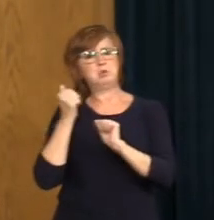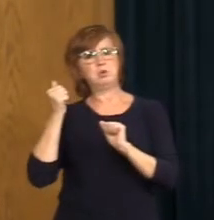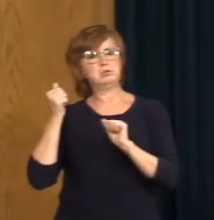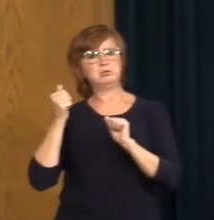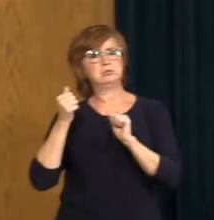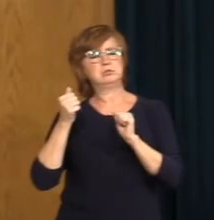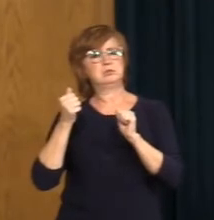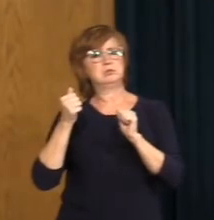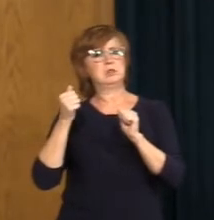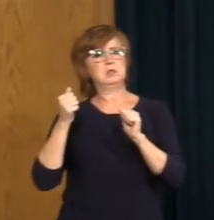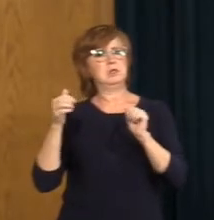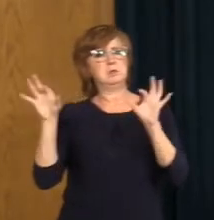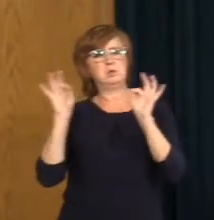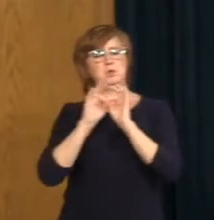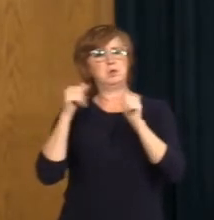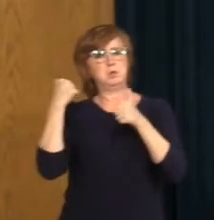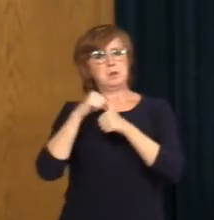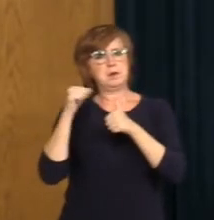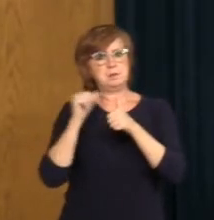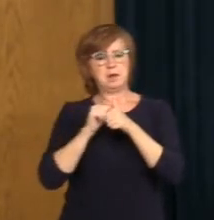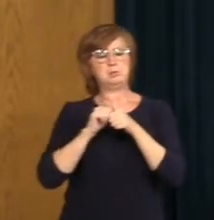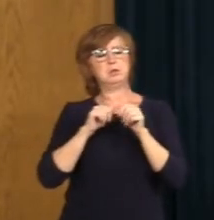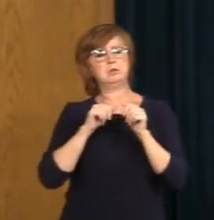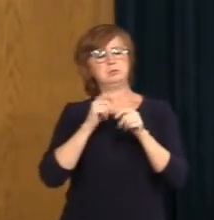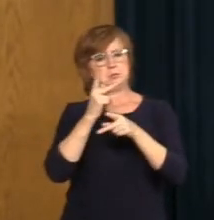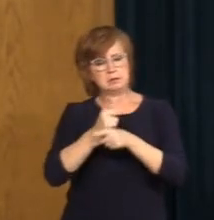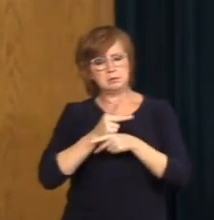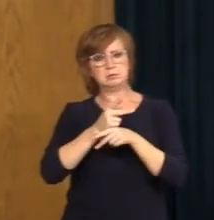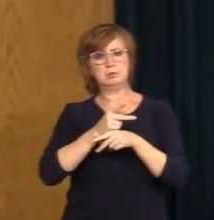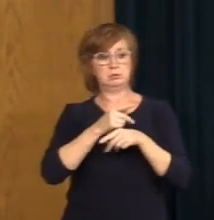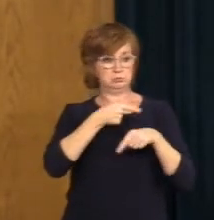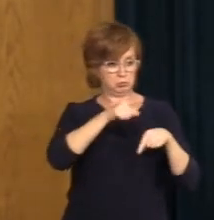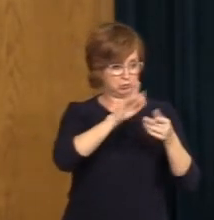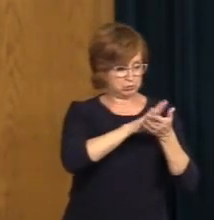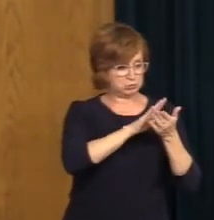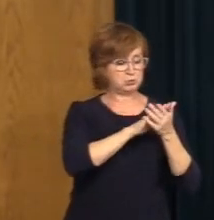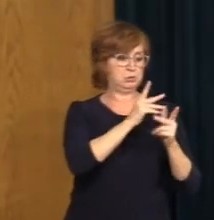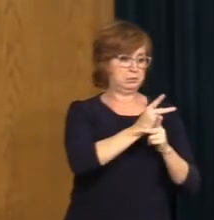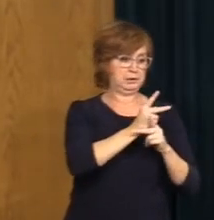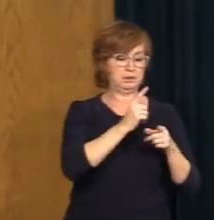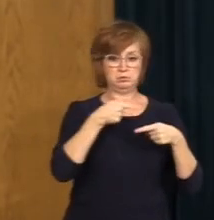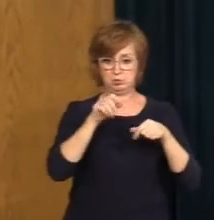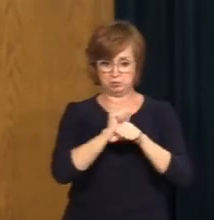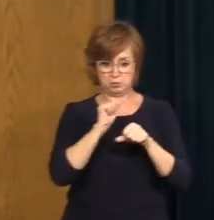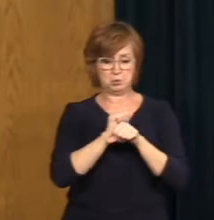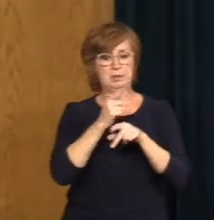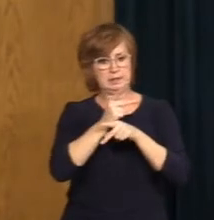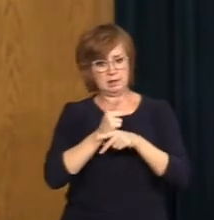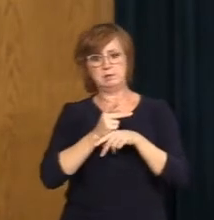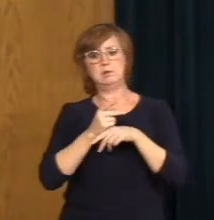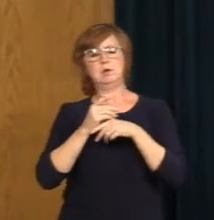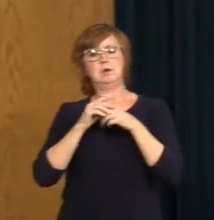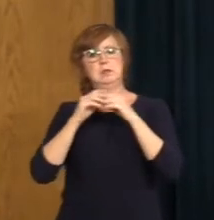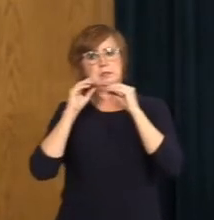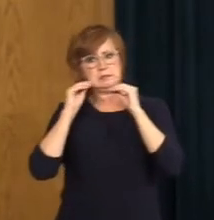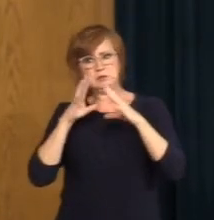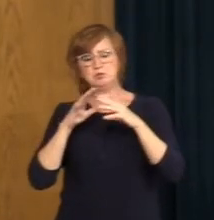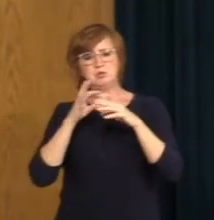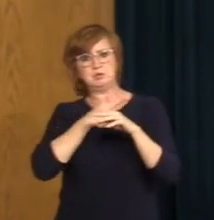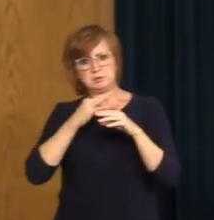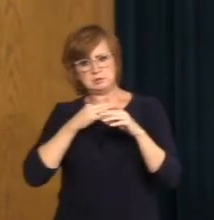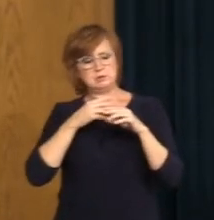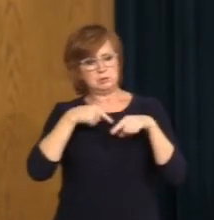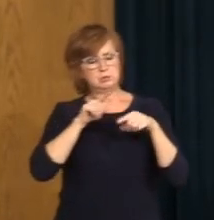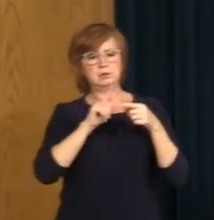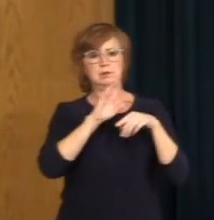teachers and staff in school, people who are going out to work, maintaining that physical distance, using all the other layers of